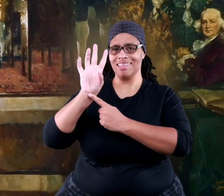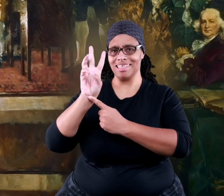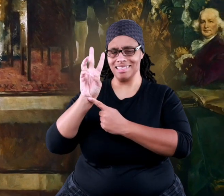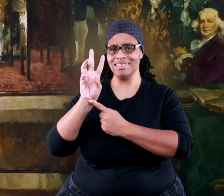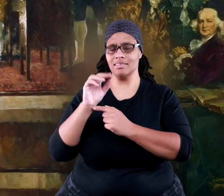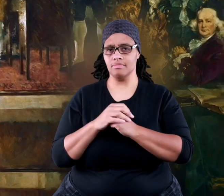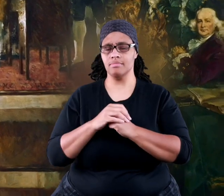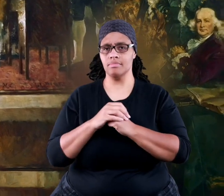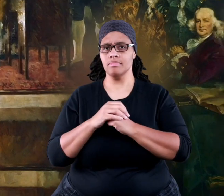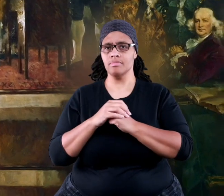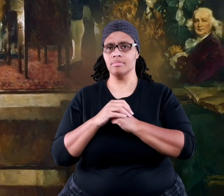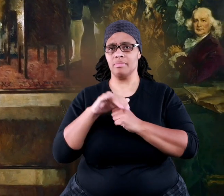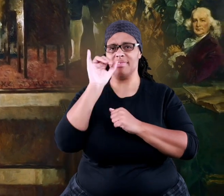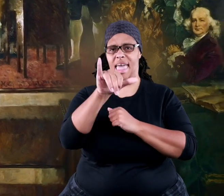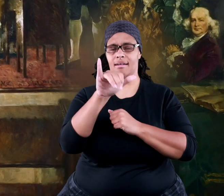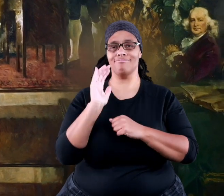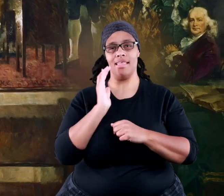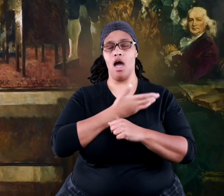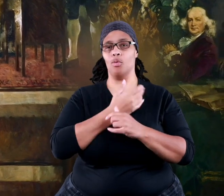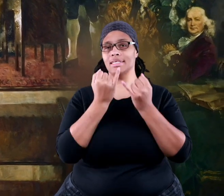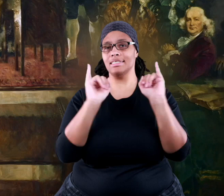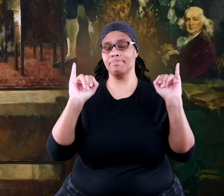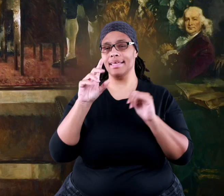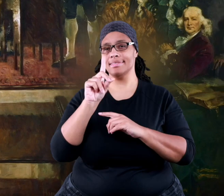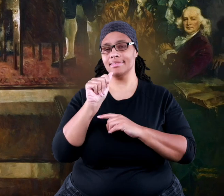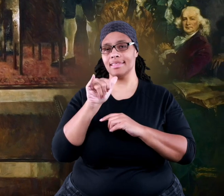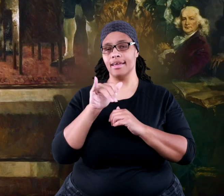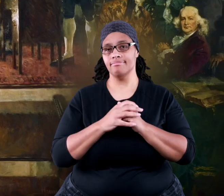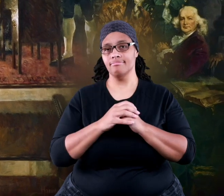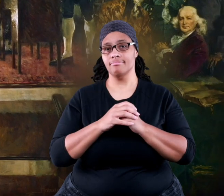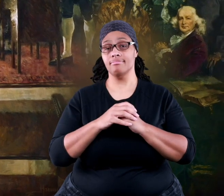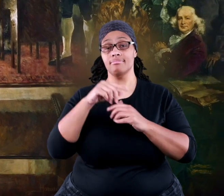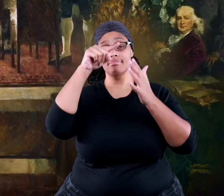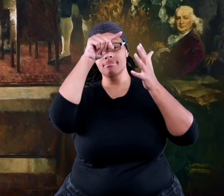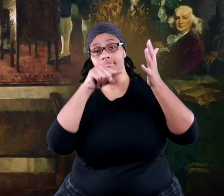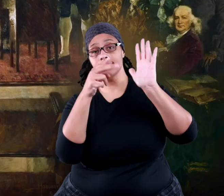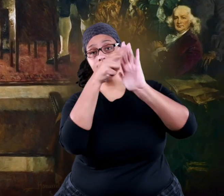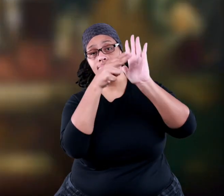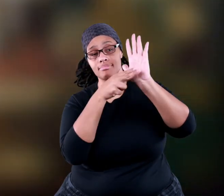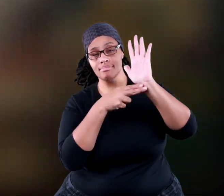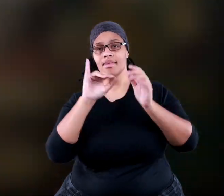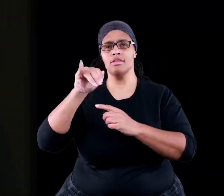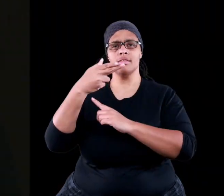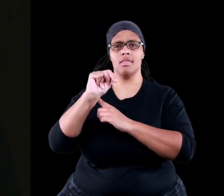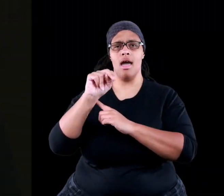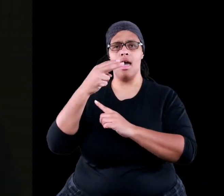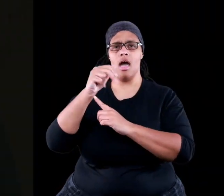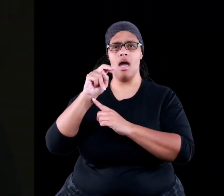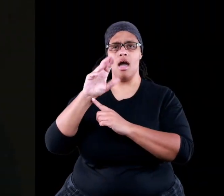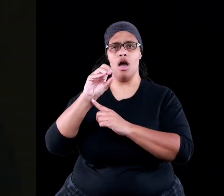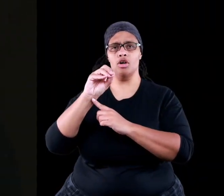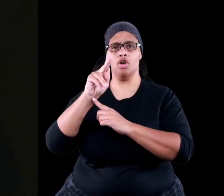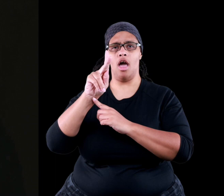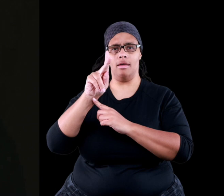4th, 1776. That was our Independence Day. Of all the signatures, John